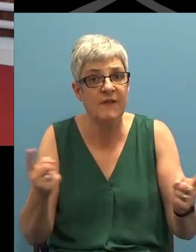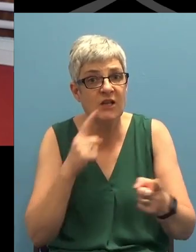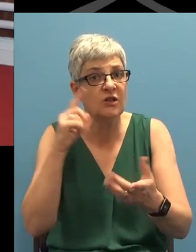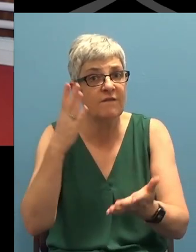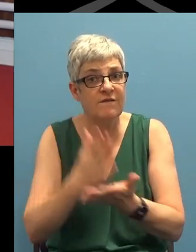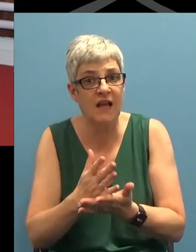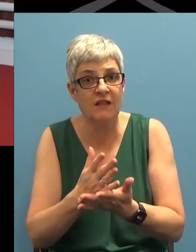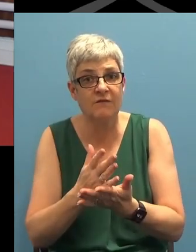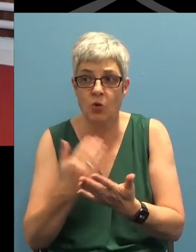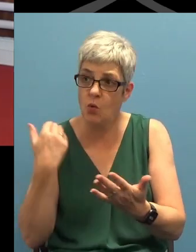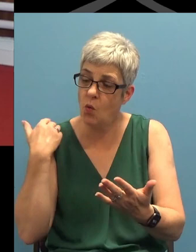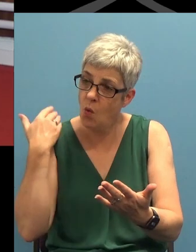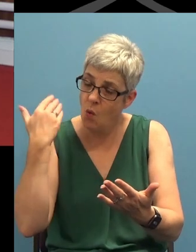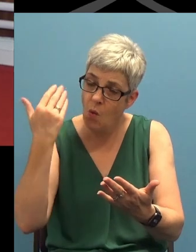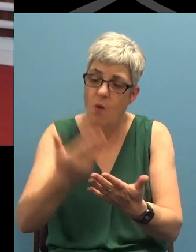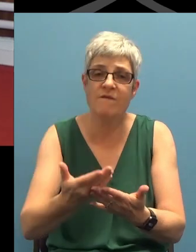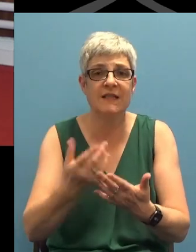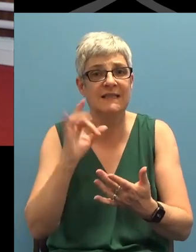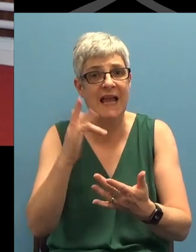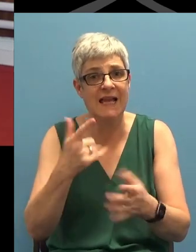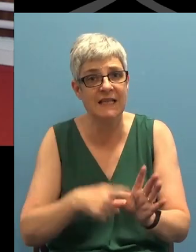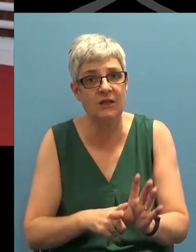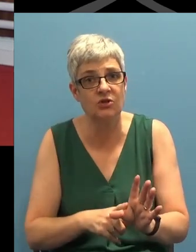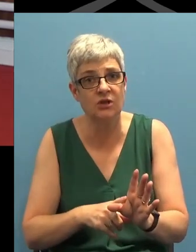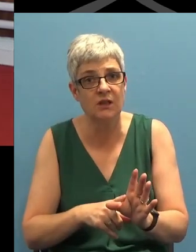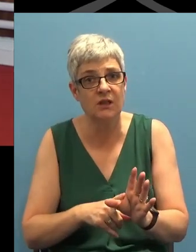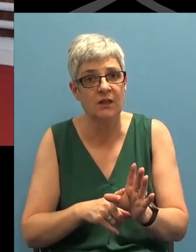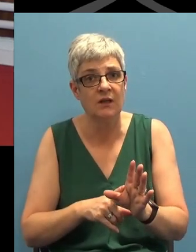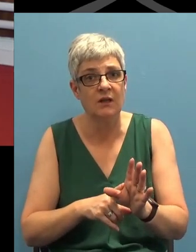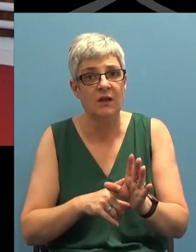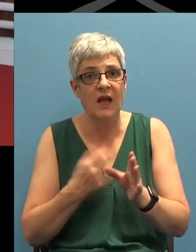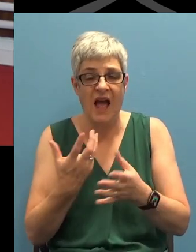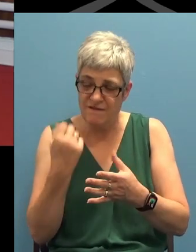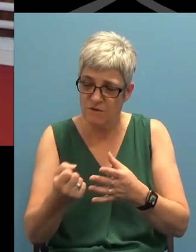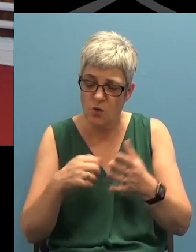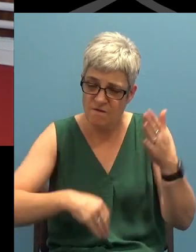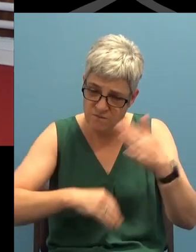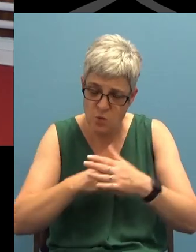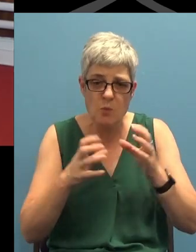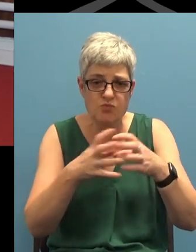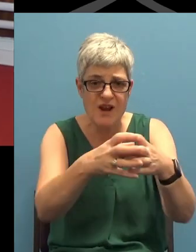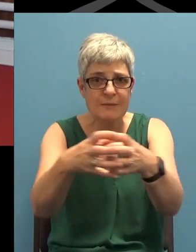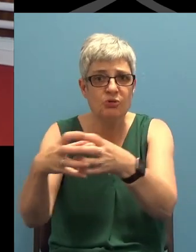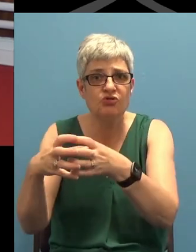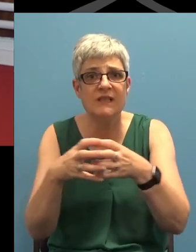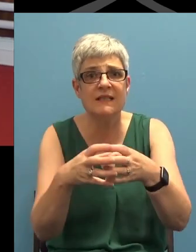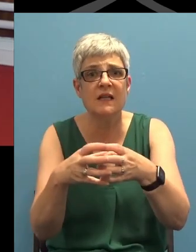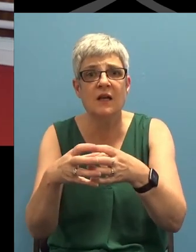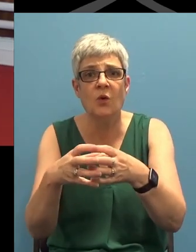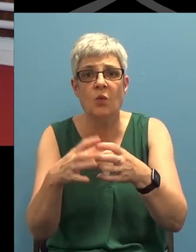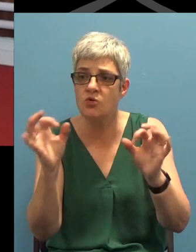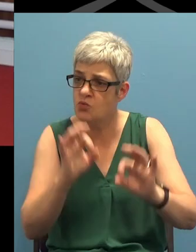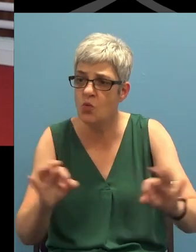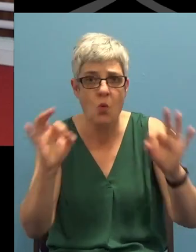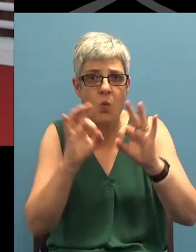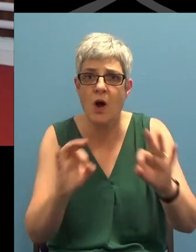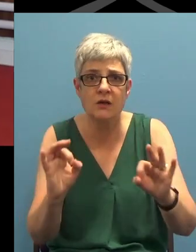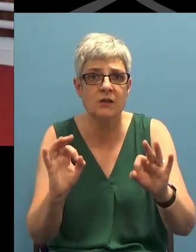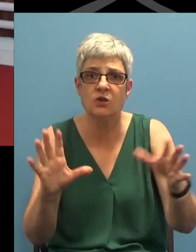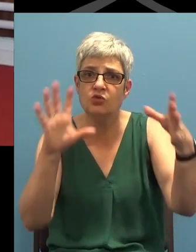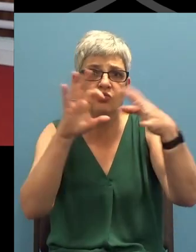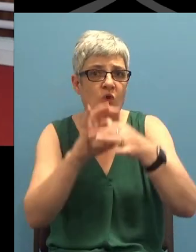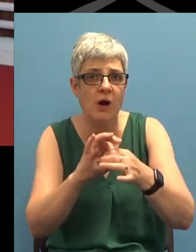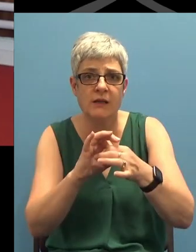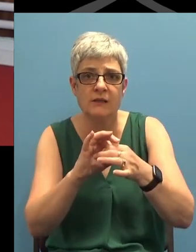more. Church of Scotland has whole presbyteries where in some years nobody at all has joined